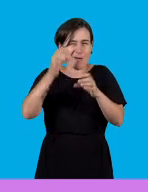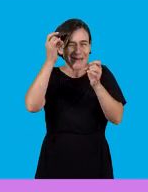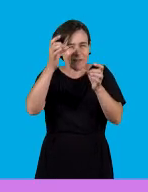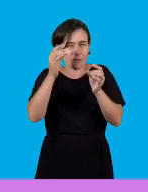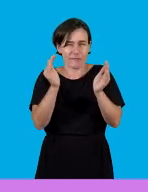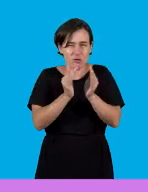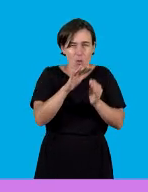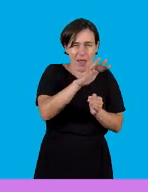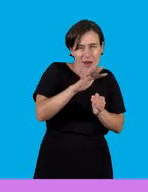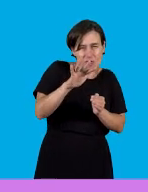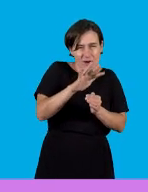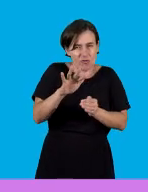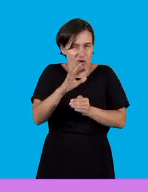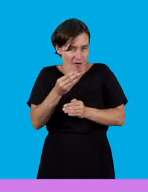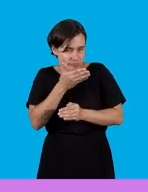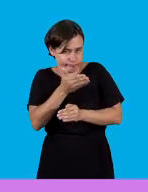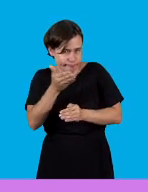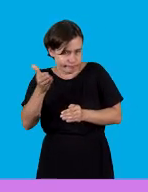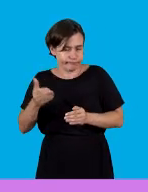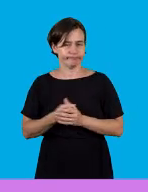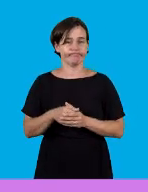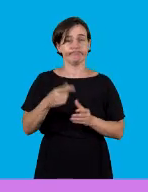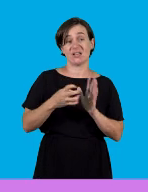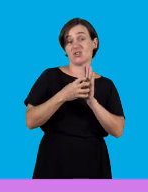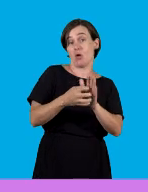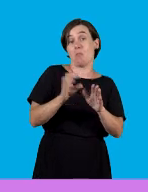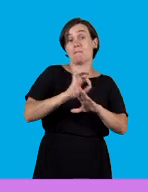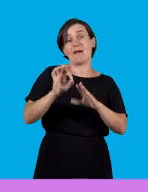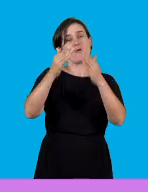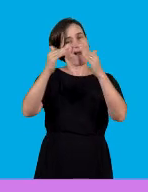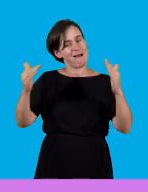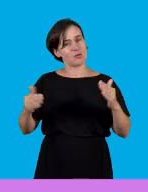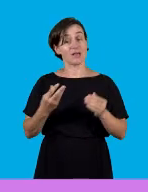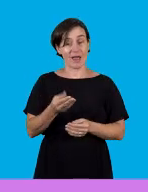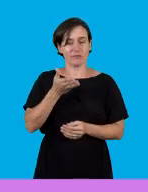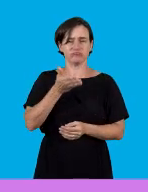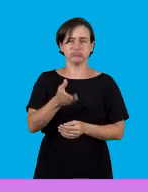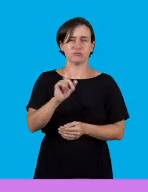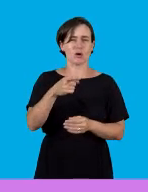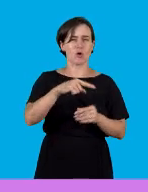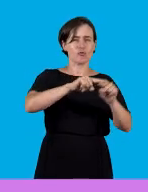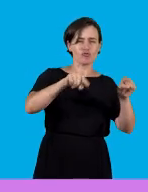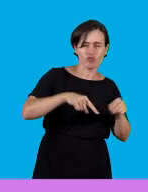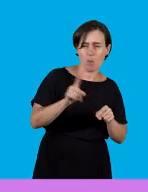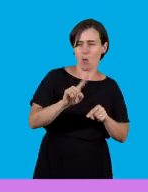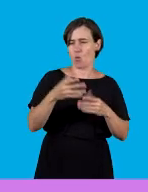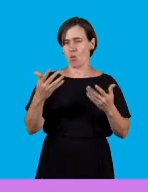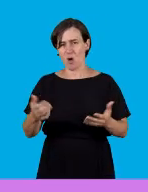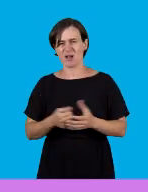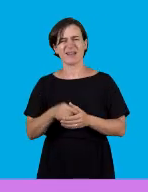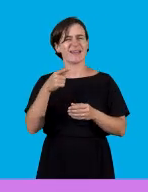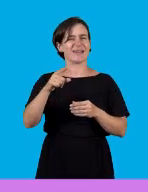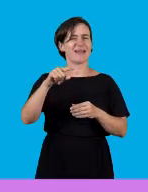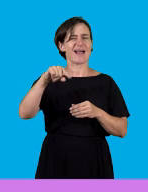smaller areas, and we have examples of plans. A plan of a house, which will indicate the room designations and